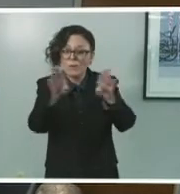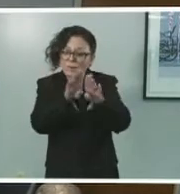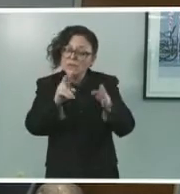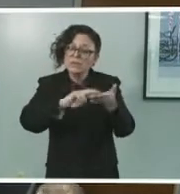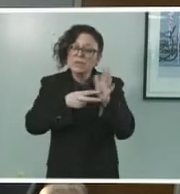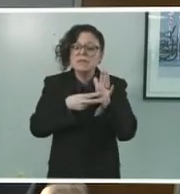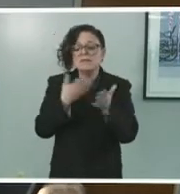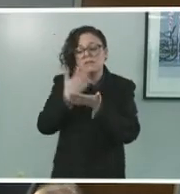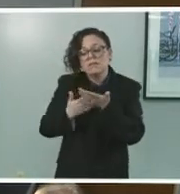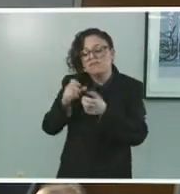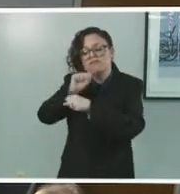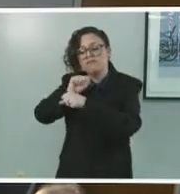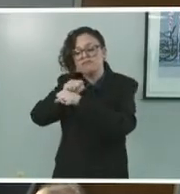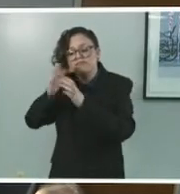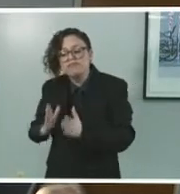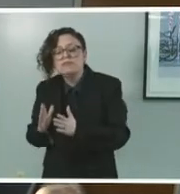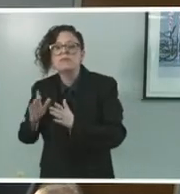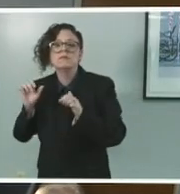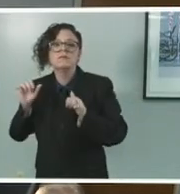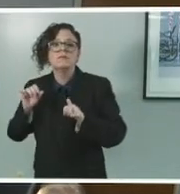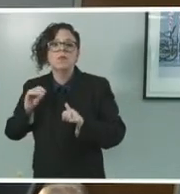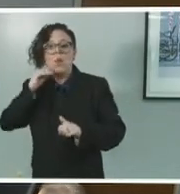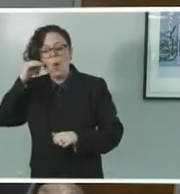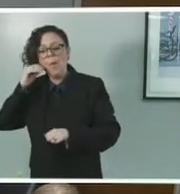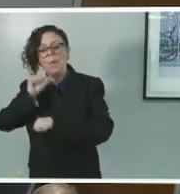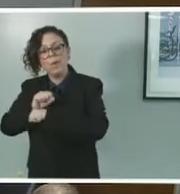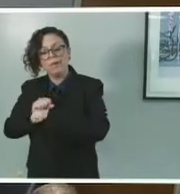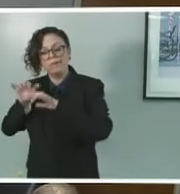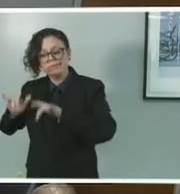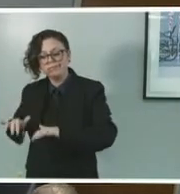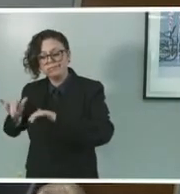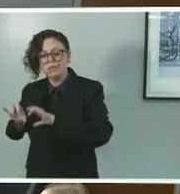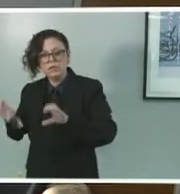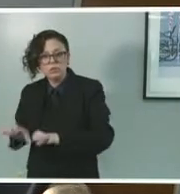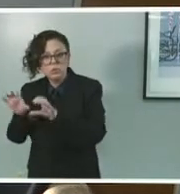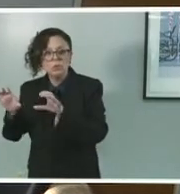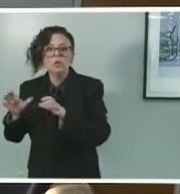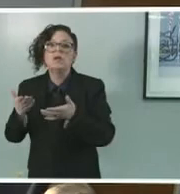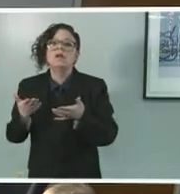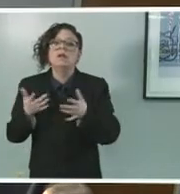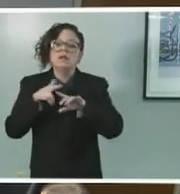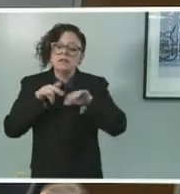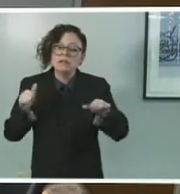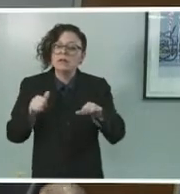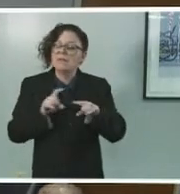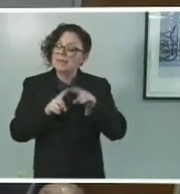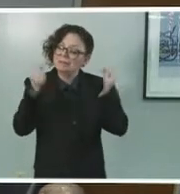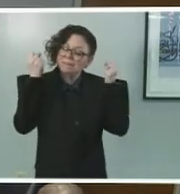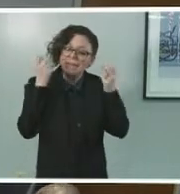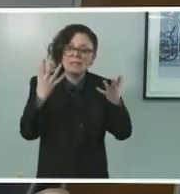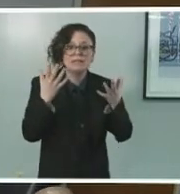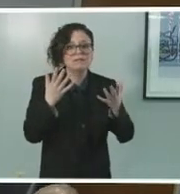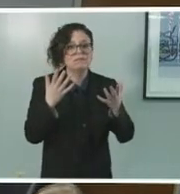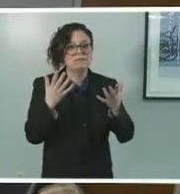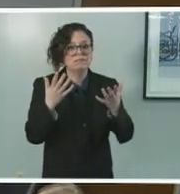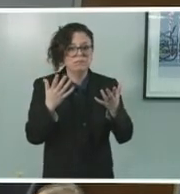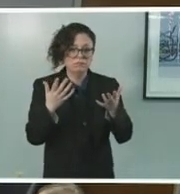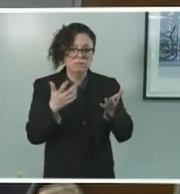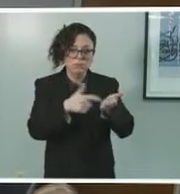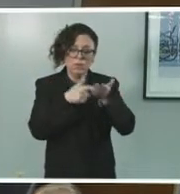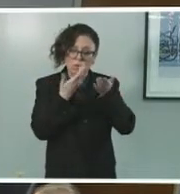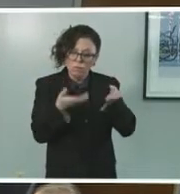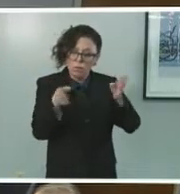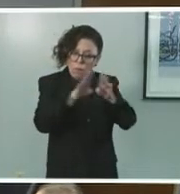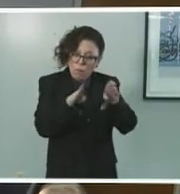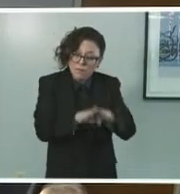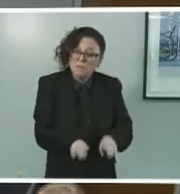home and upkeep their building and their IT system, but by and large, they're required to close. Now, there's a list of exceptions to that. And so